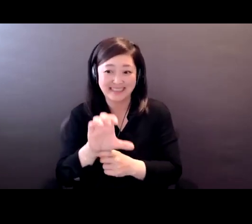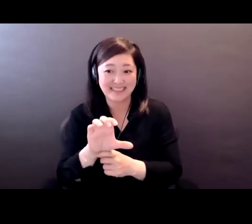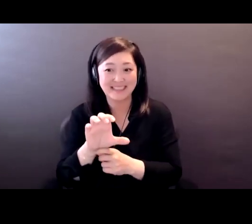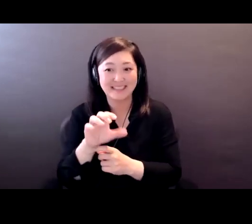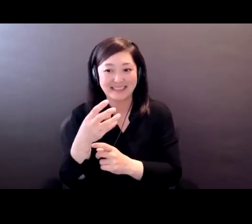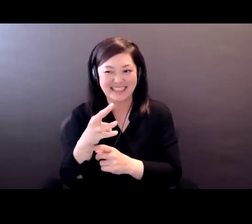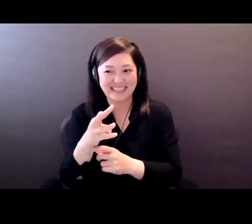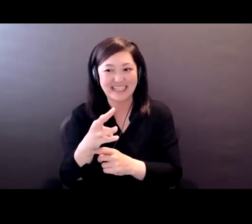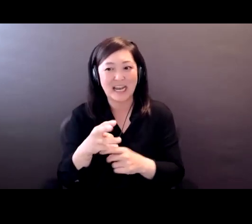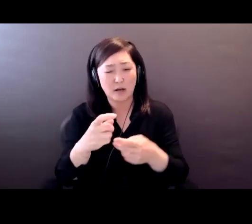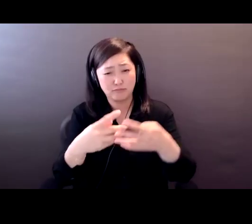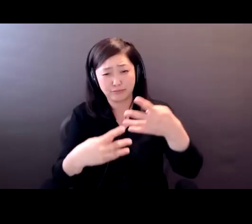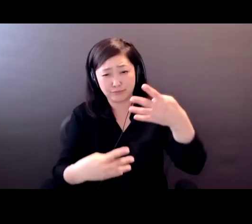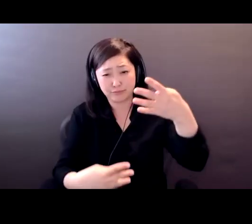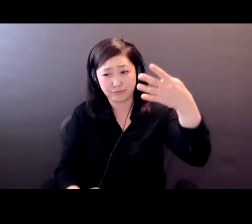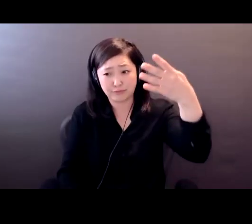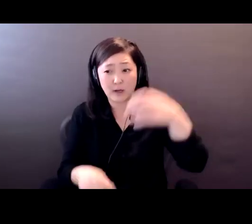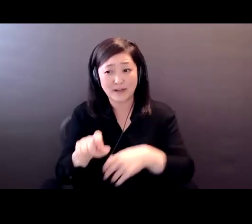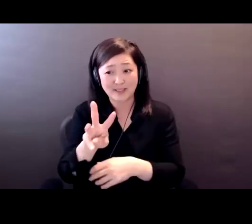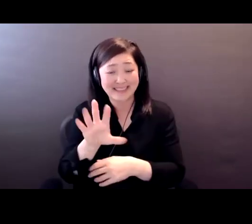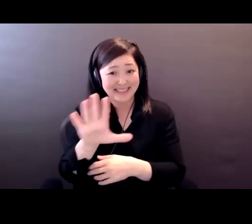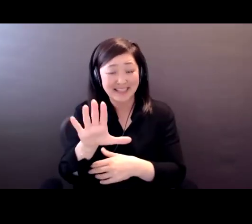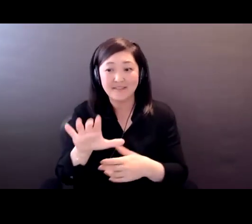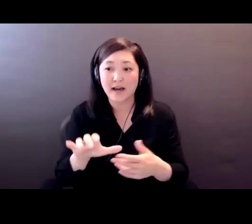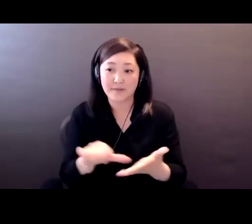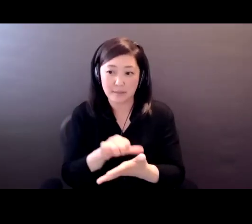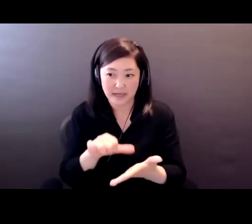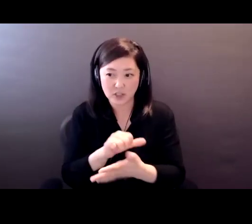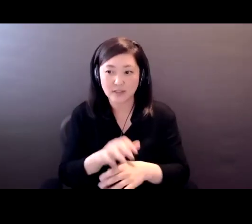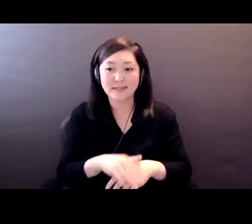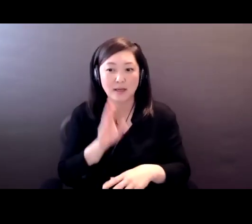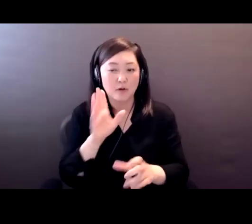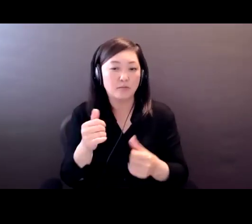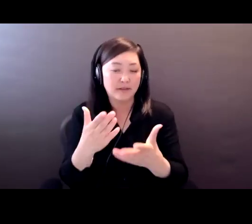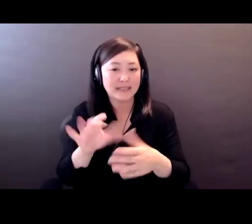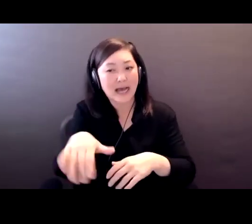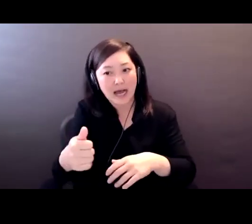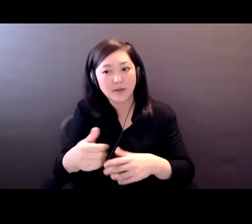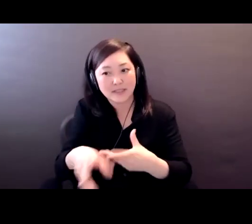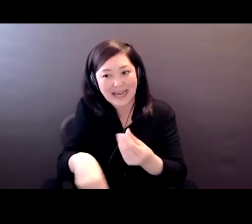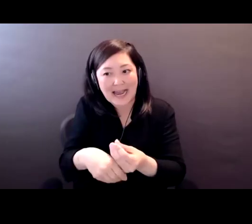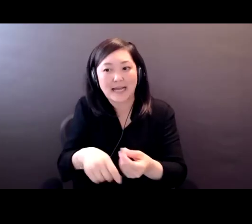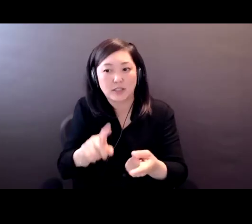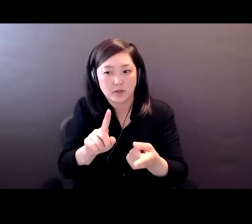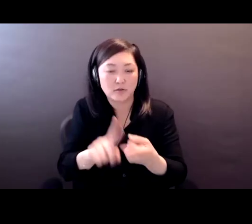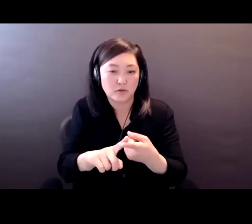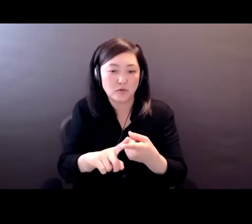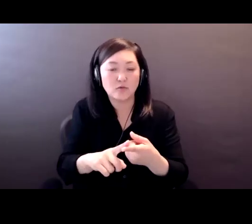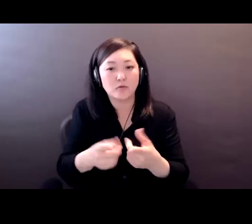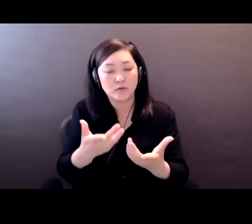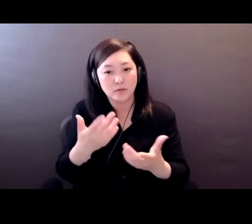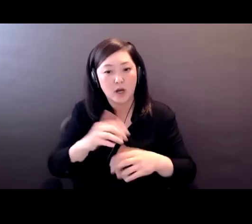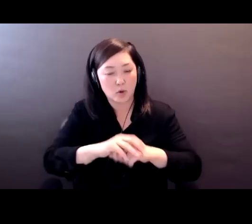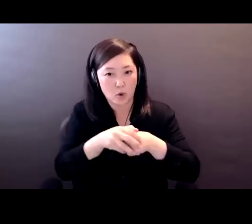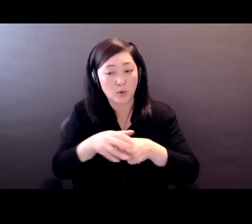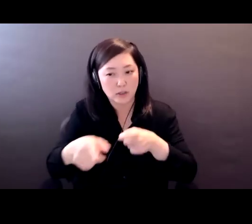proposes other criminal reforms in addition to the creation of a standalone coercive control offense. So